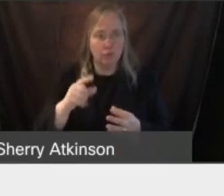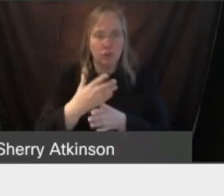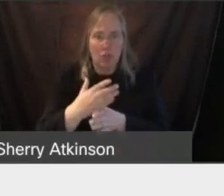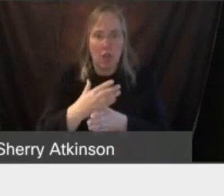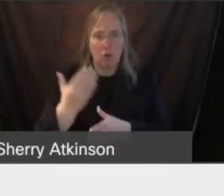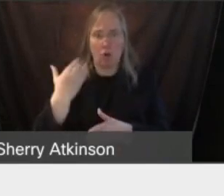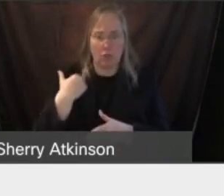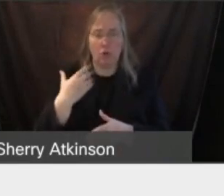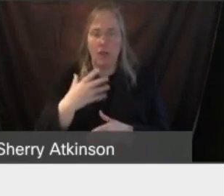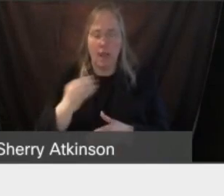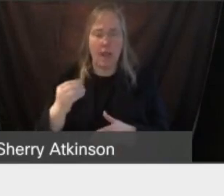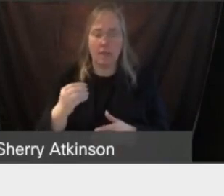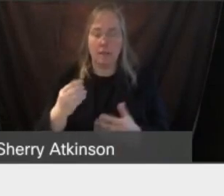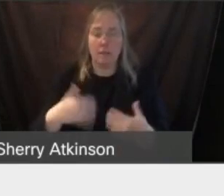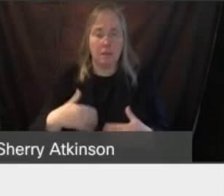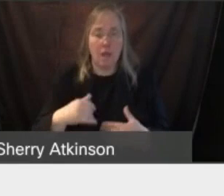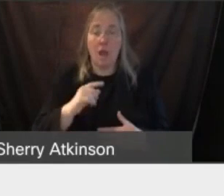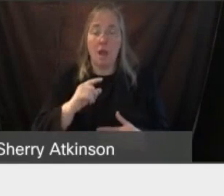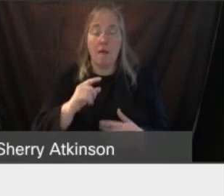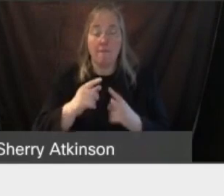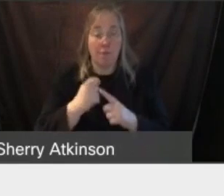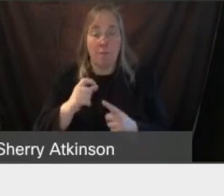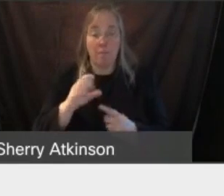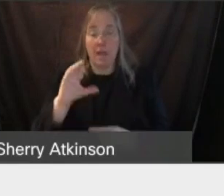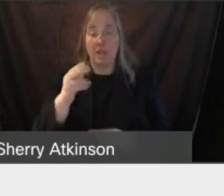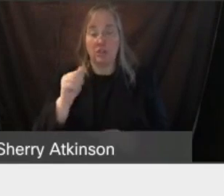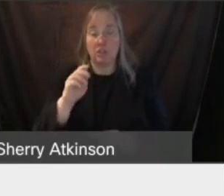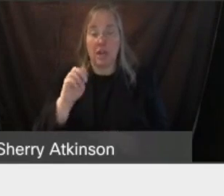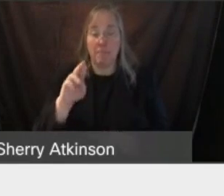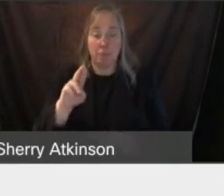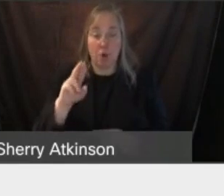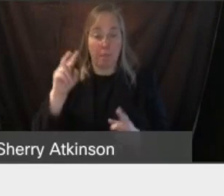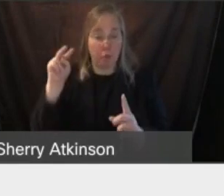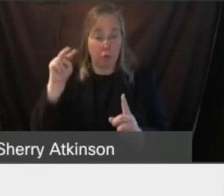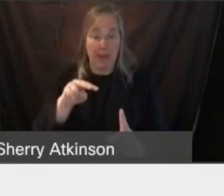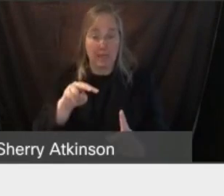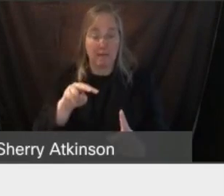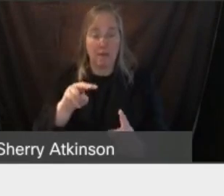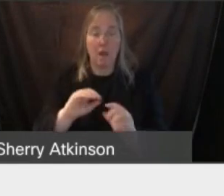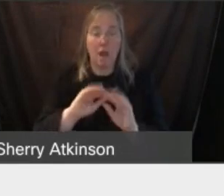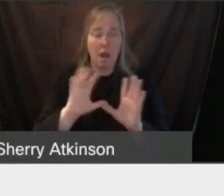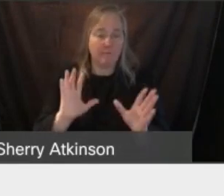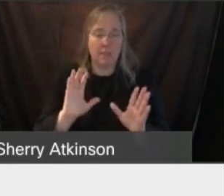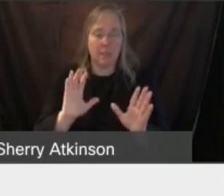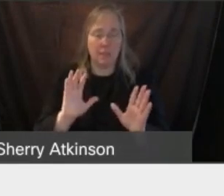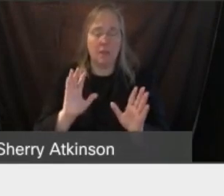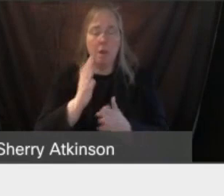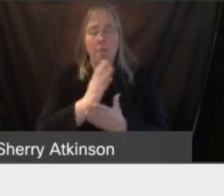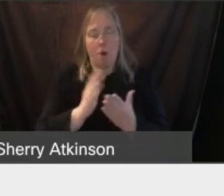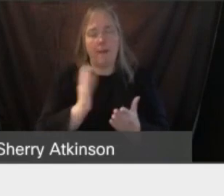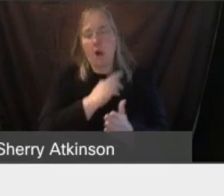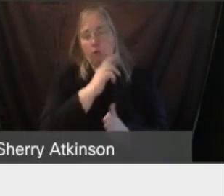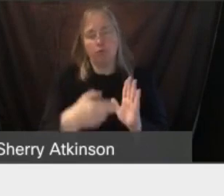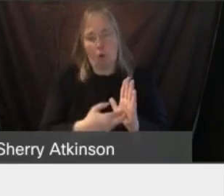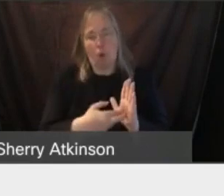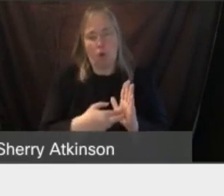earlier and so forth. And I think really from a chamber perspective, obviously part of our role in being